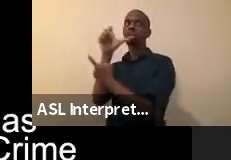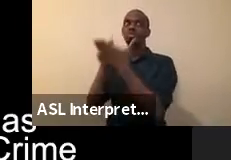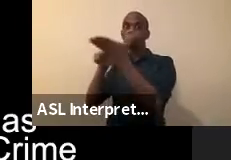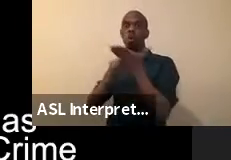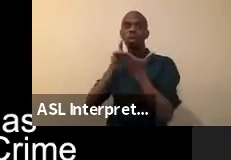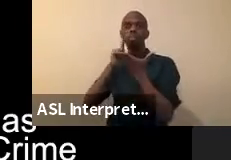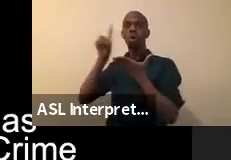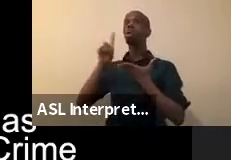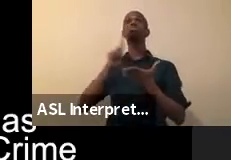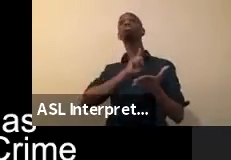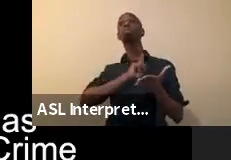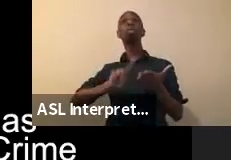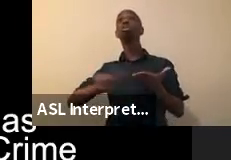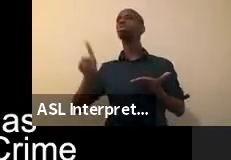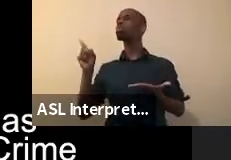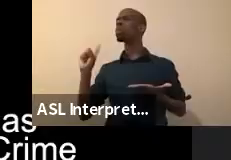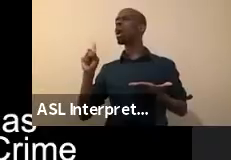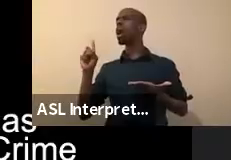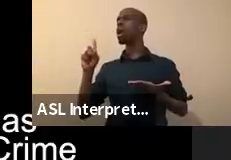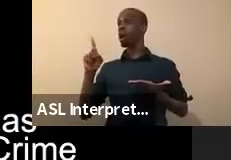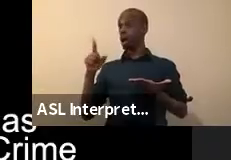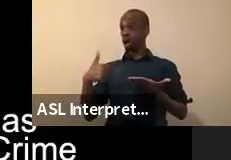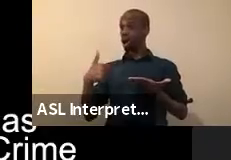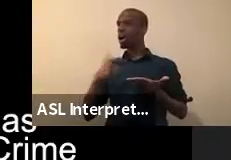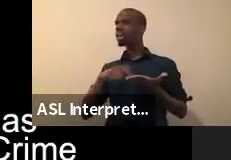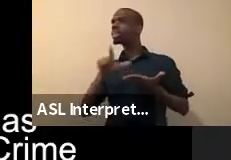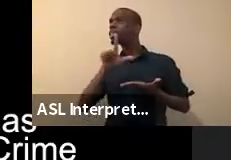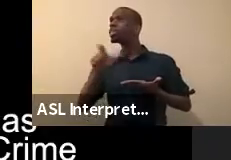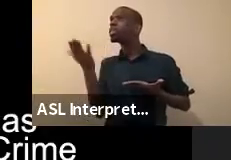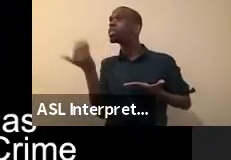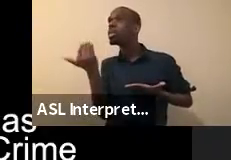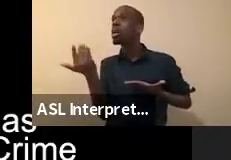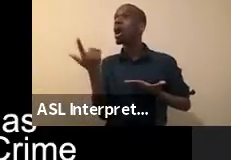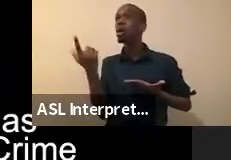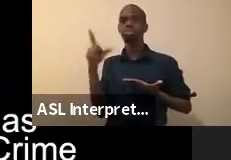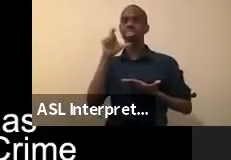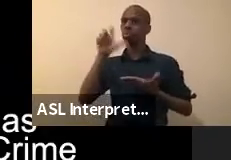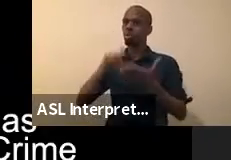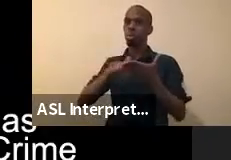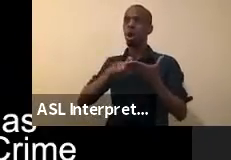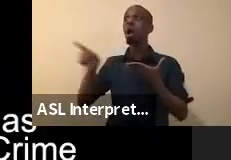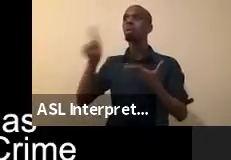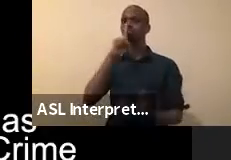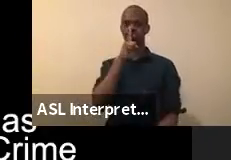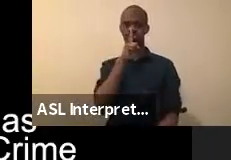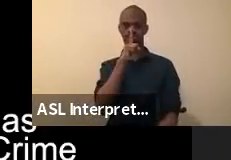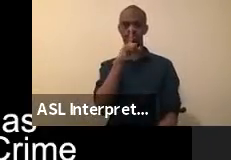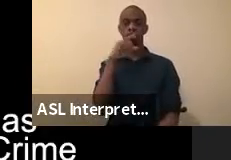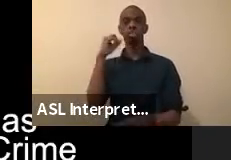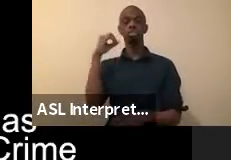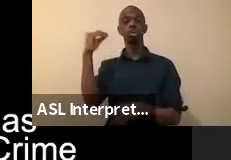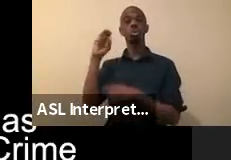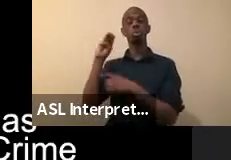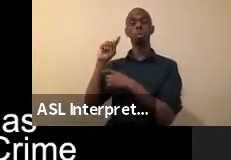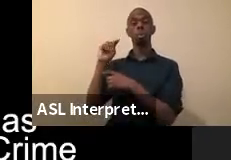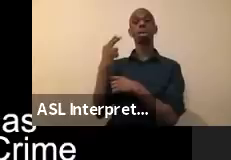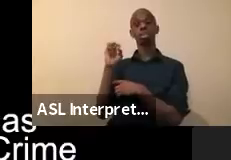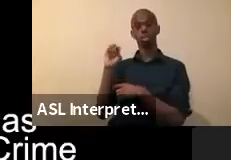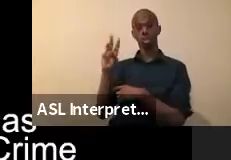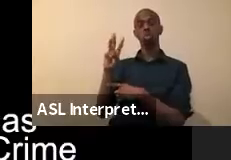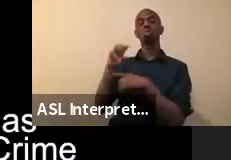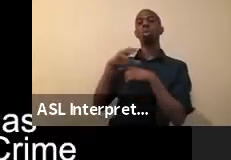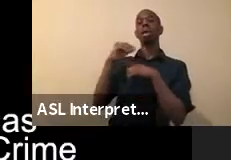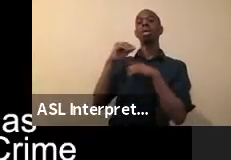So yeah, you could say, oh, it's a permanent part, but they're not required per se. So Matthew Shepard and James Byrd Jr. James Byrd